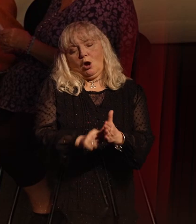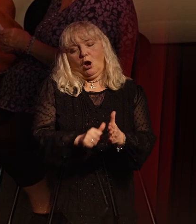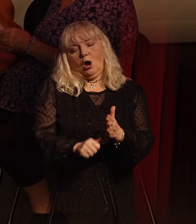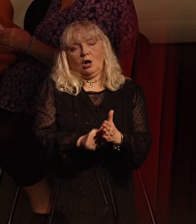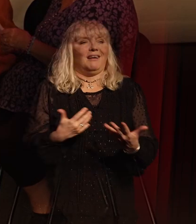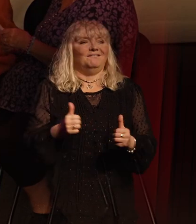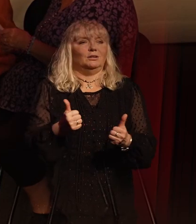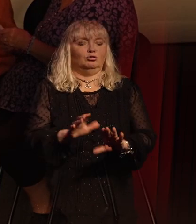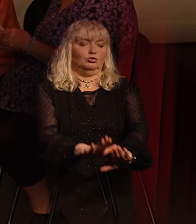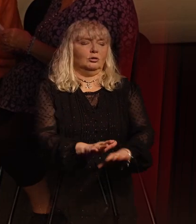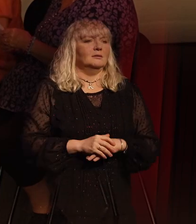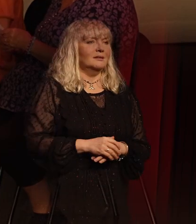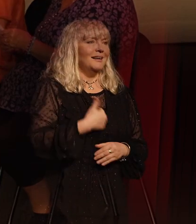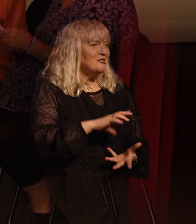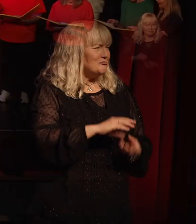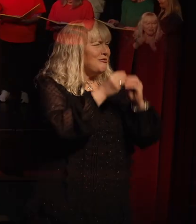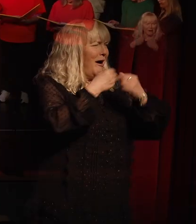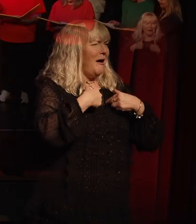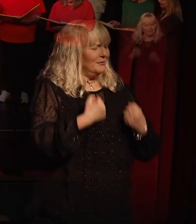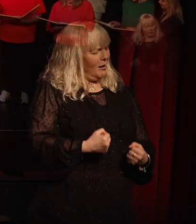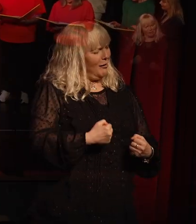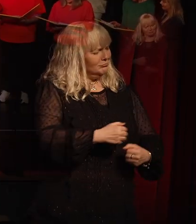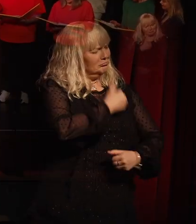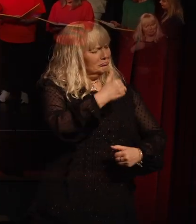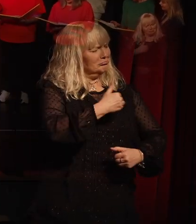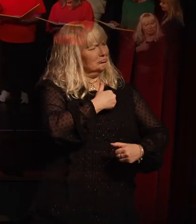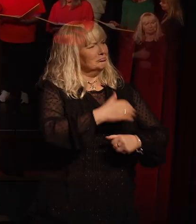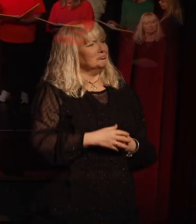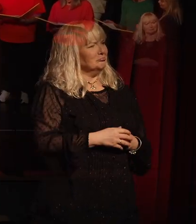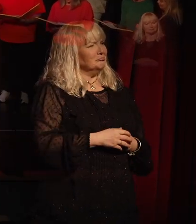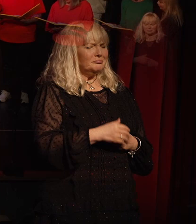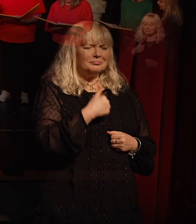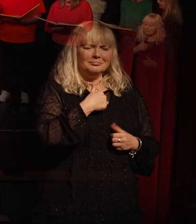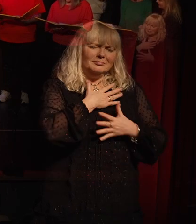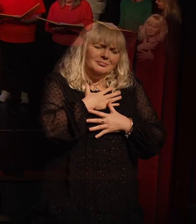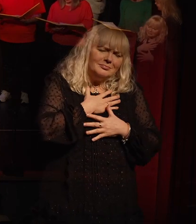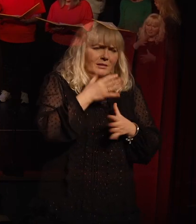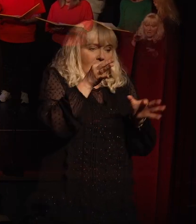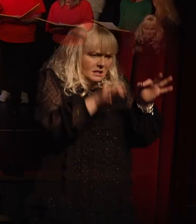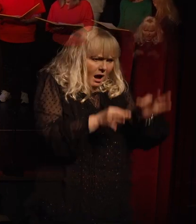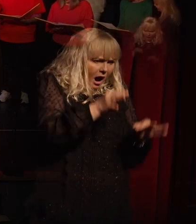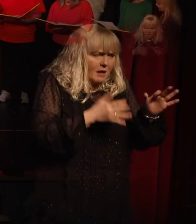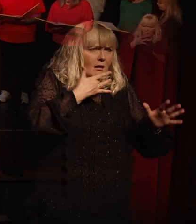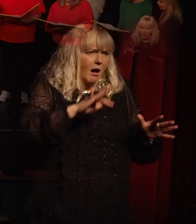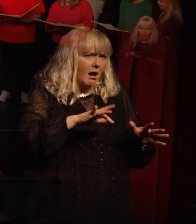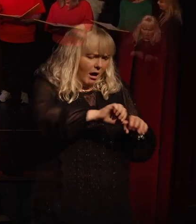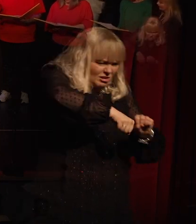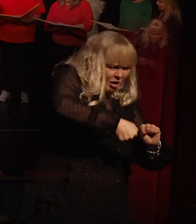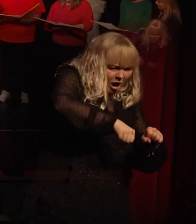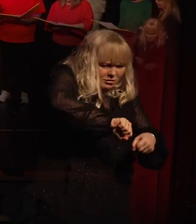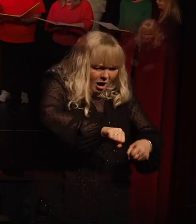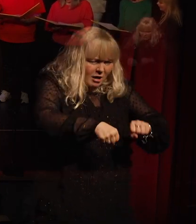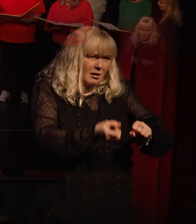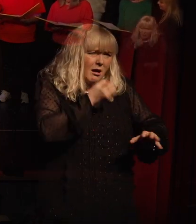Here I go again, tie-dye, how can I resist you? More ideas, got to sew